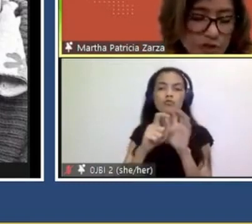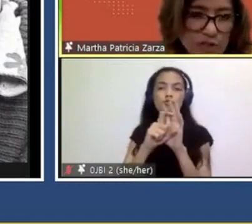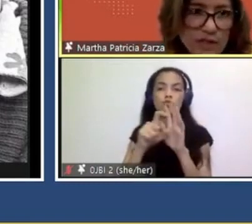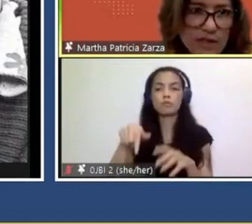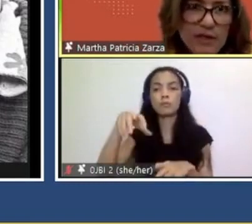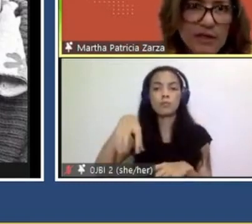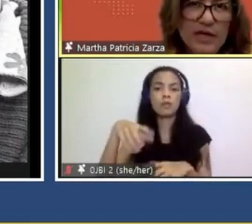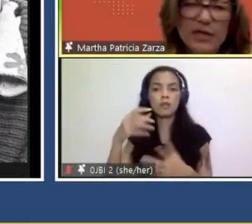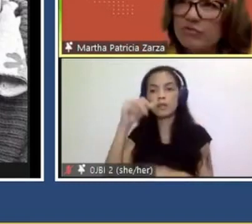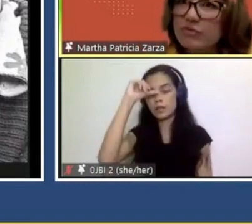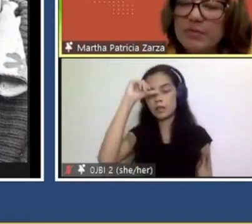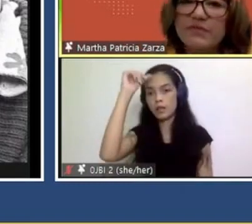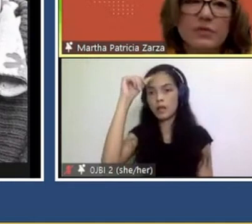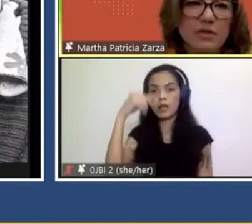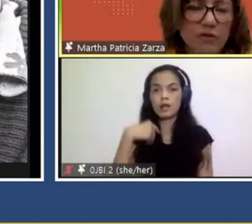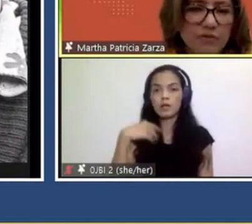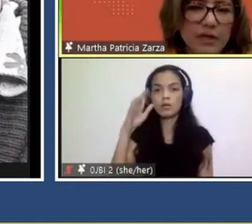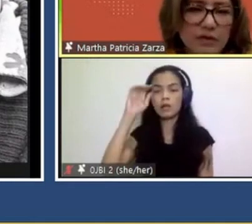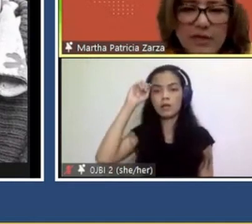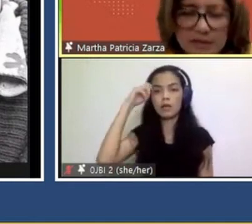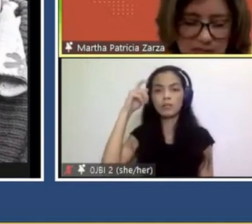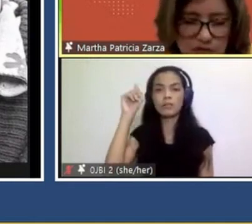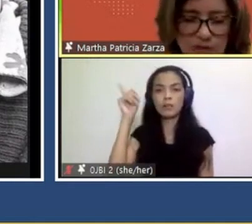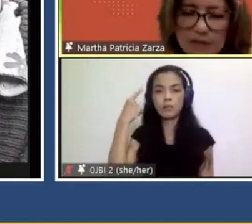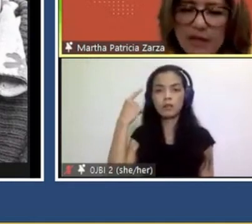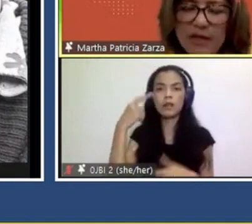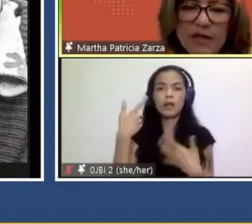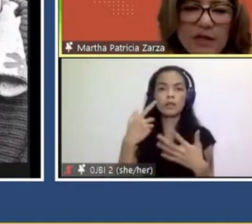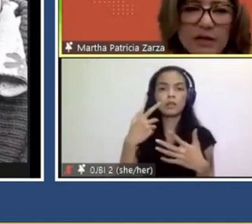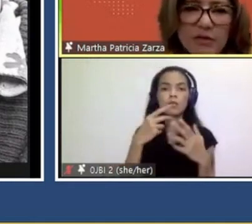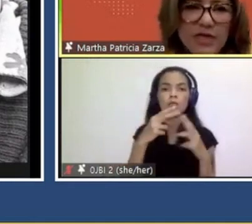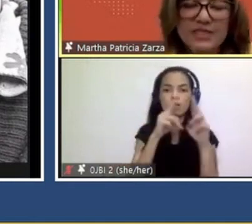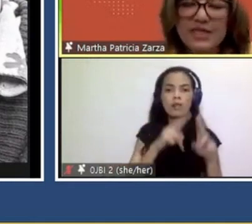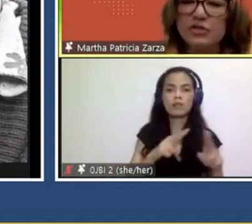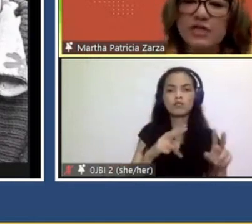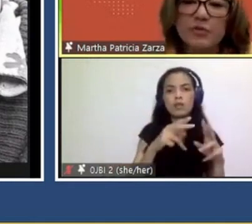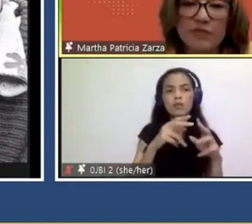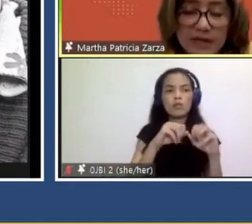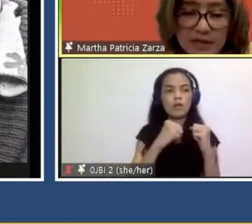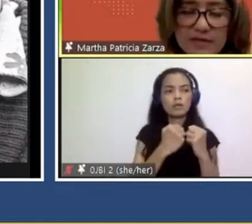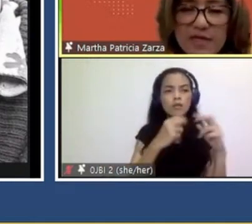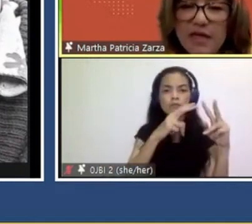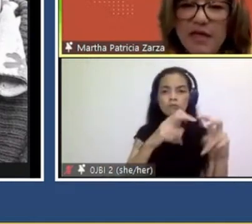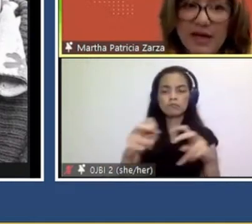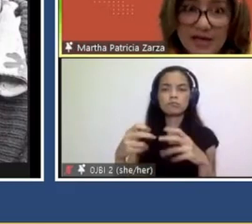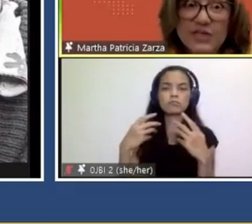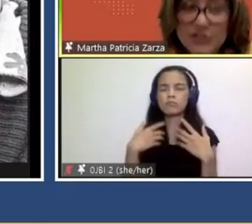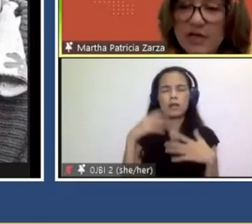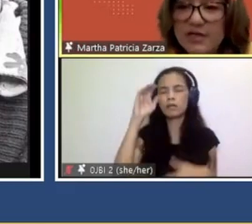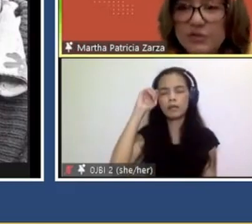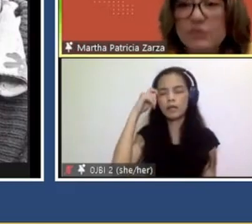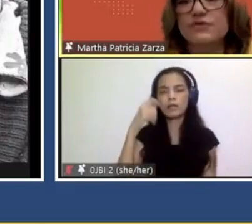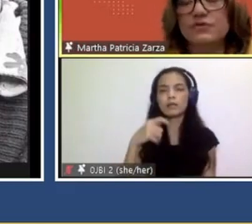in which I don't remember if it was the government or an international organization that provided